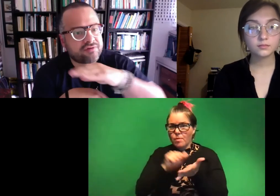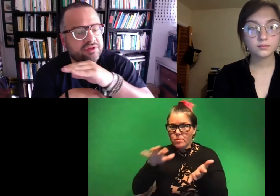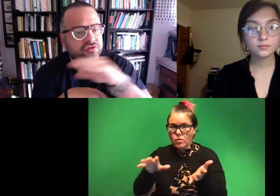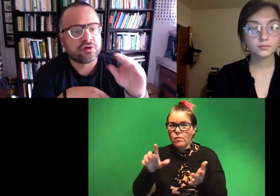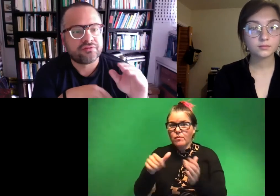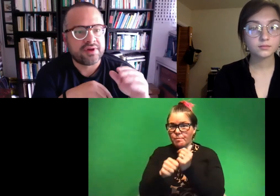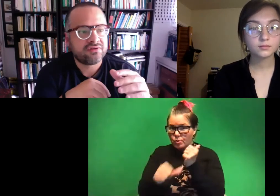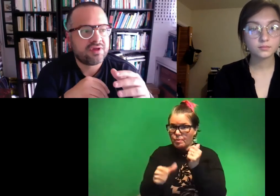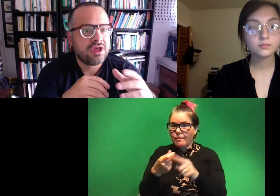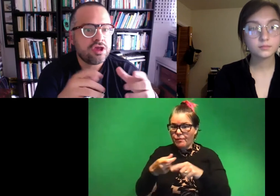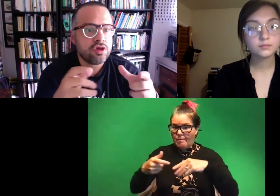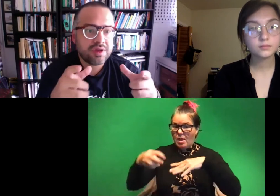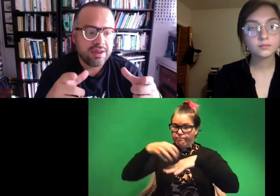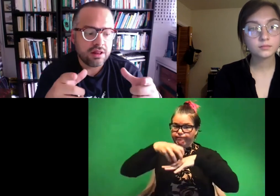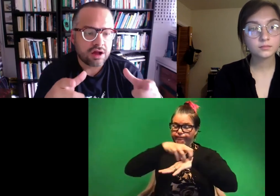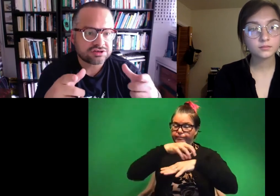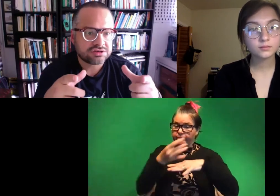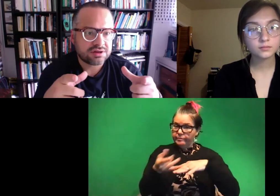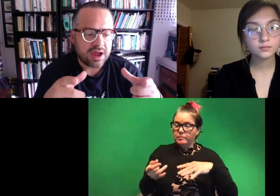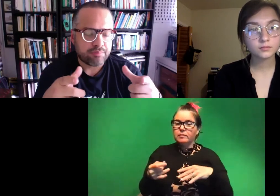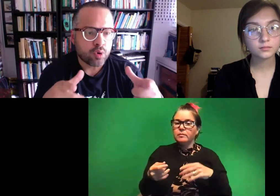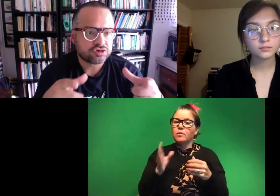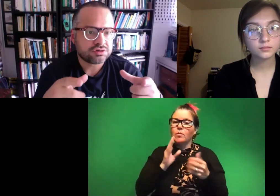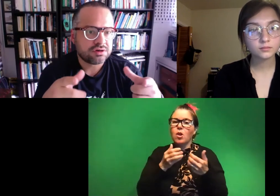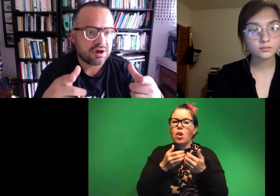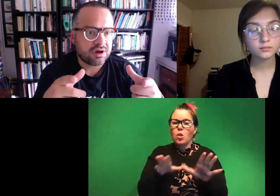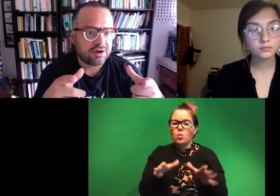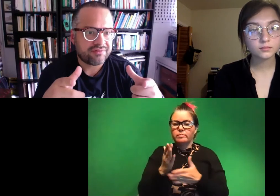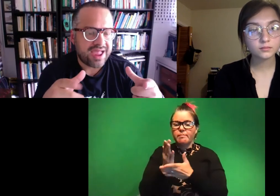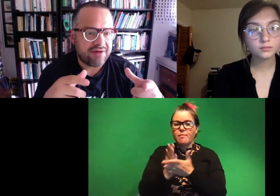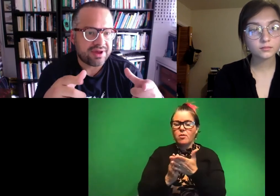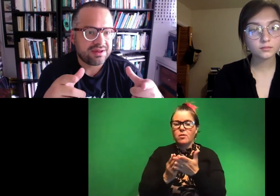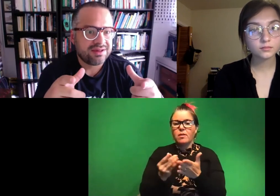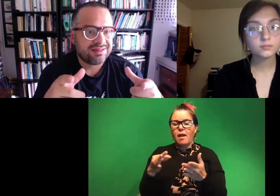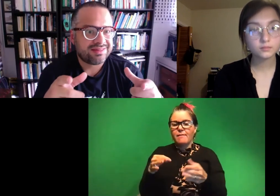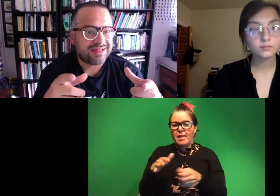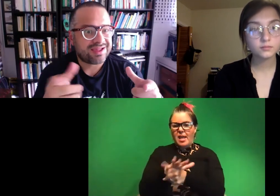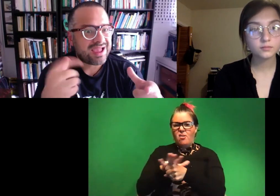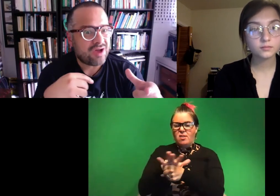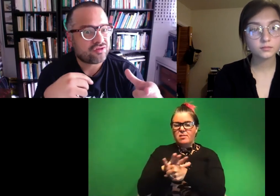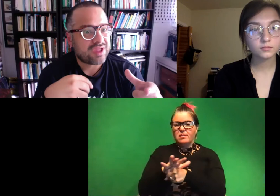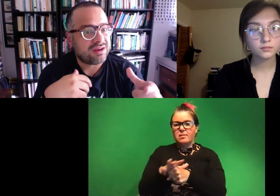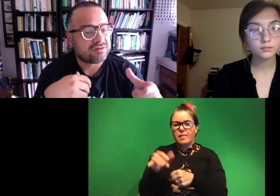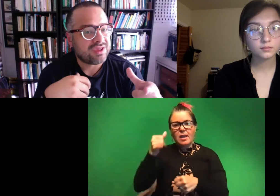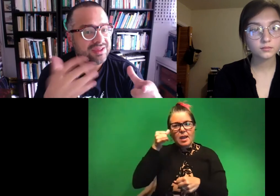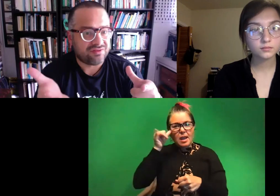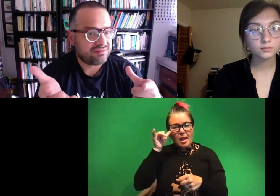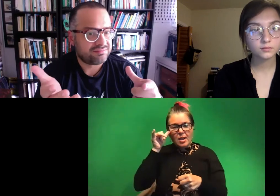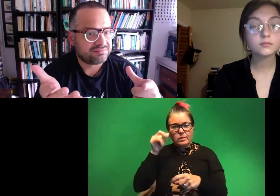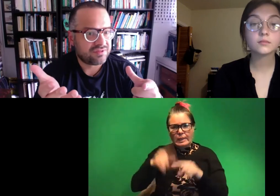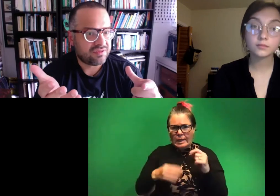dung from the surface, you lost a portion of area that the cows cannot